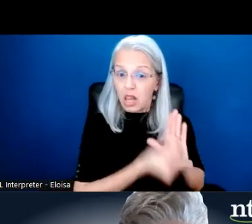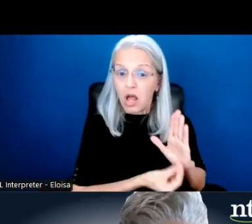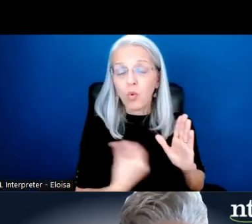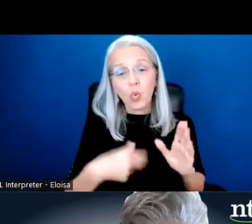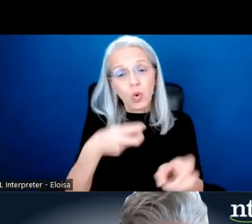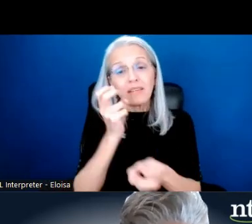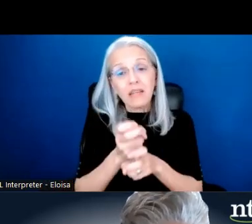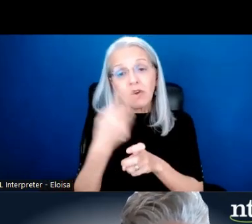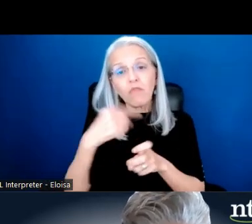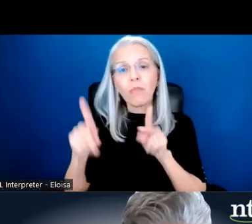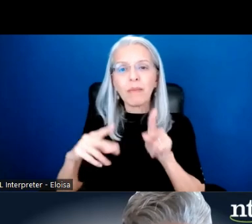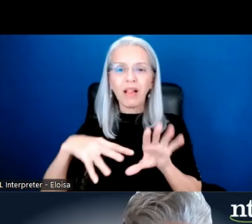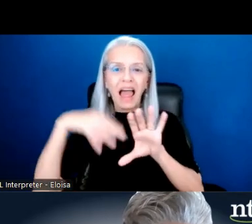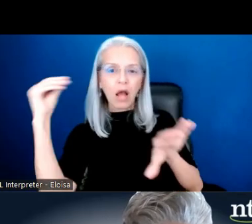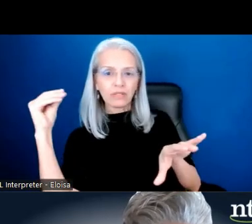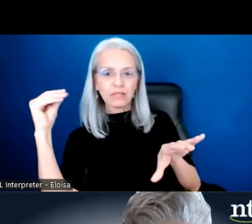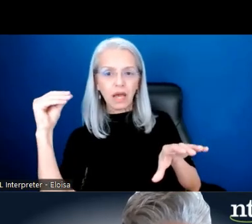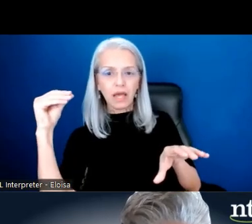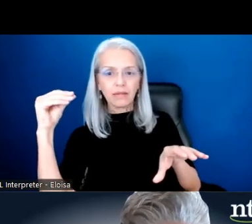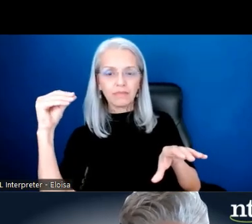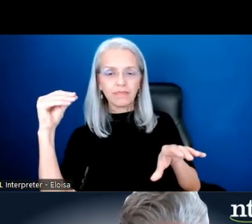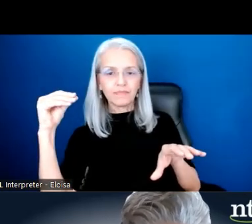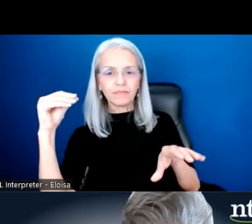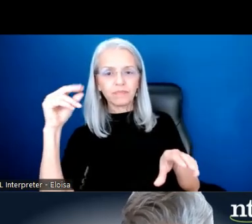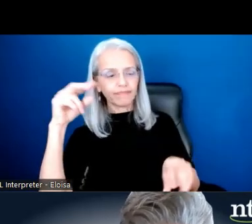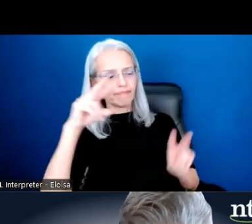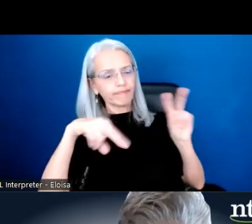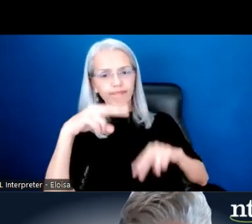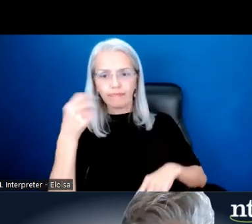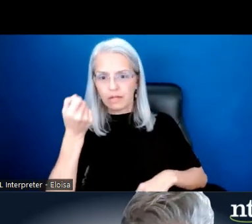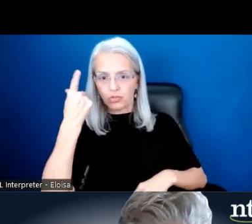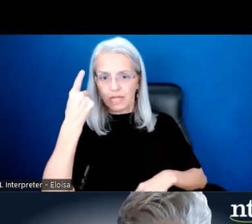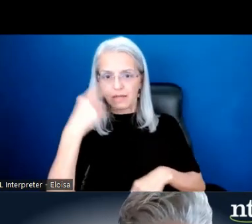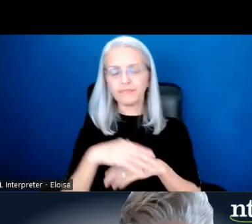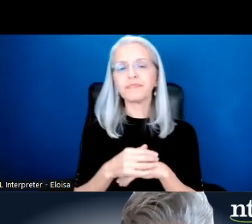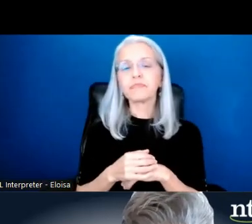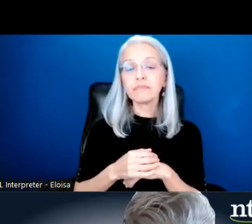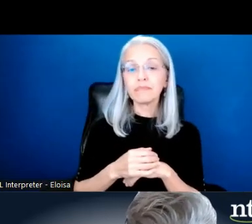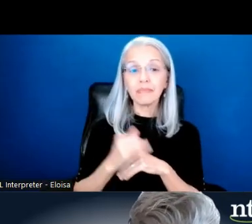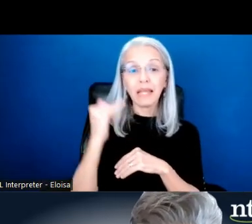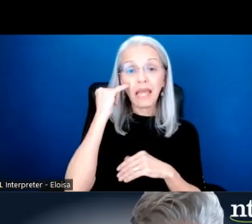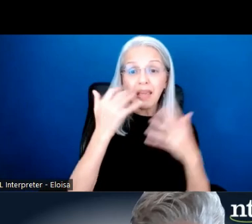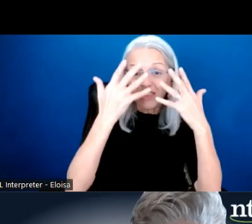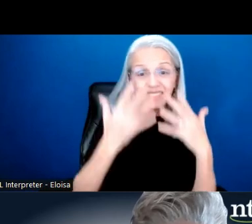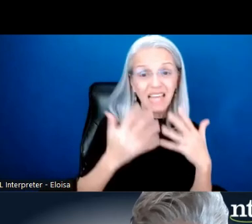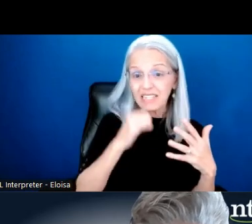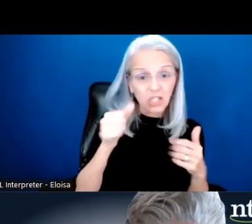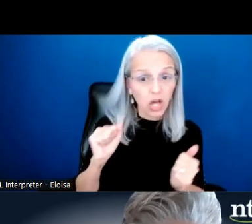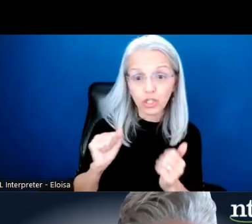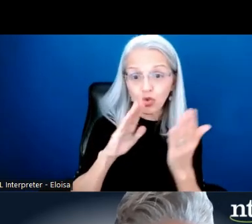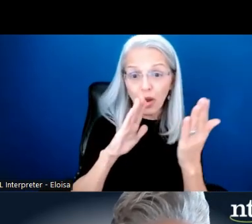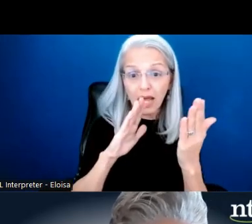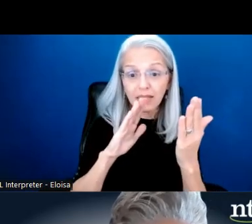for those outside of our realm to understand. And if the sadness is not addressed, we often find